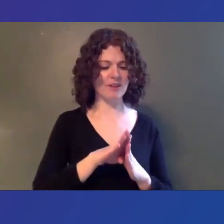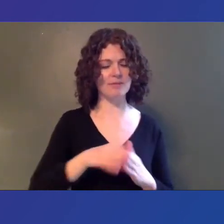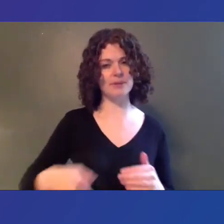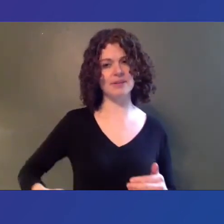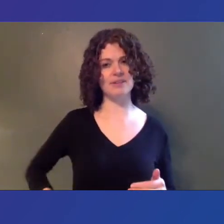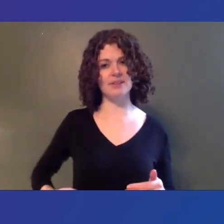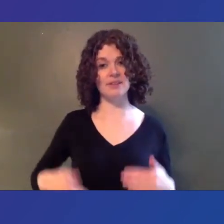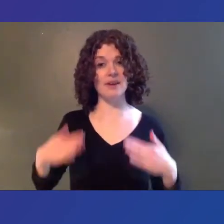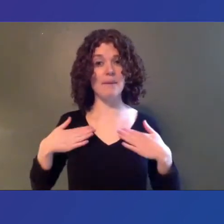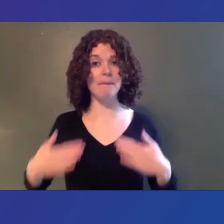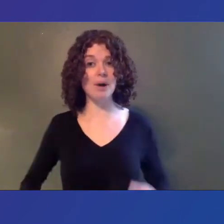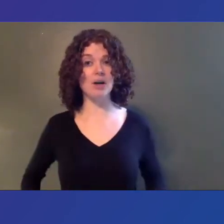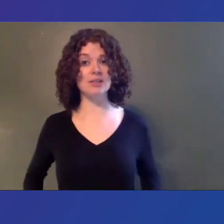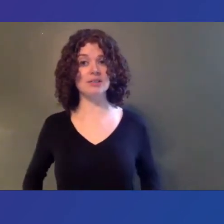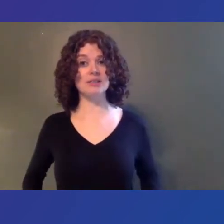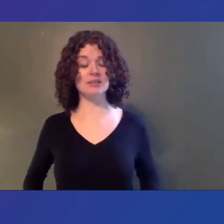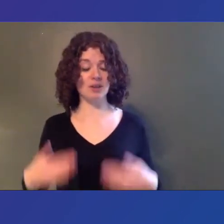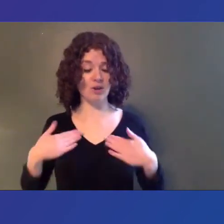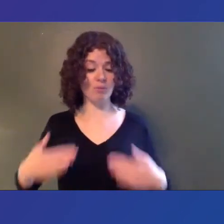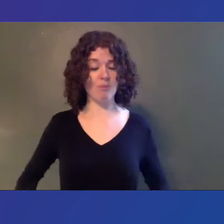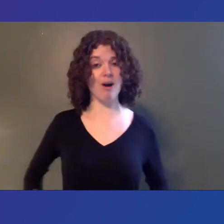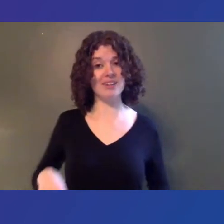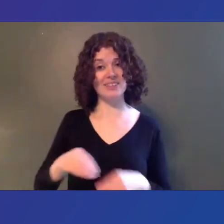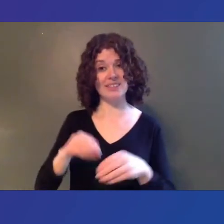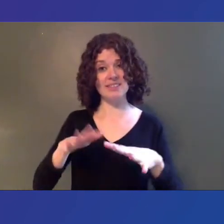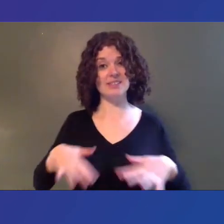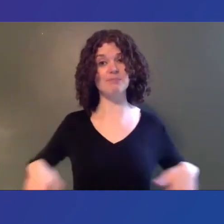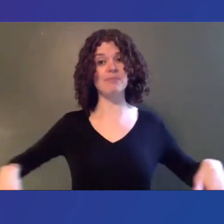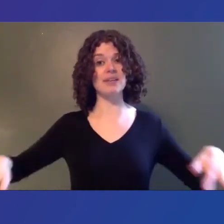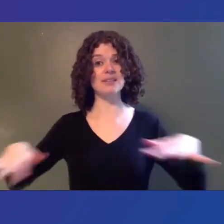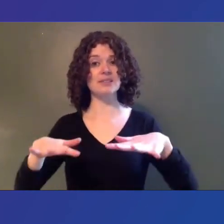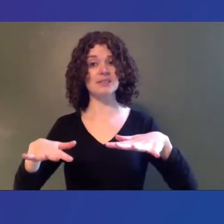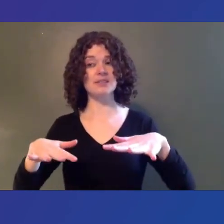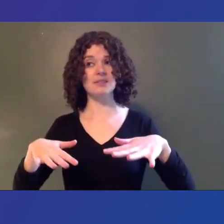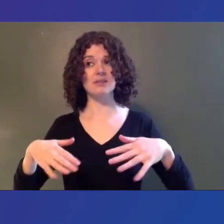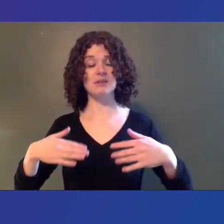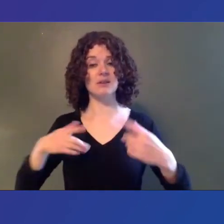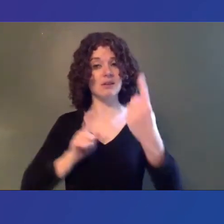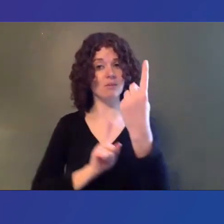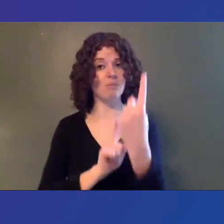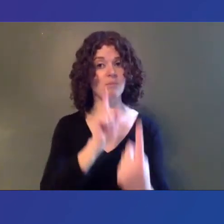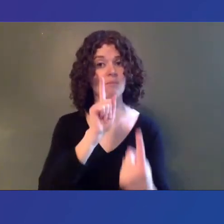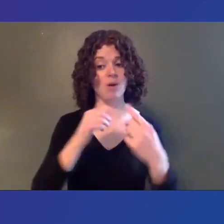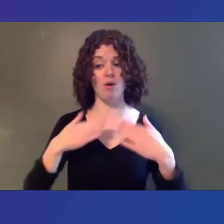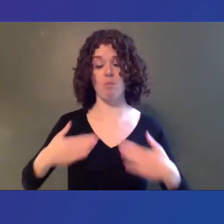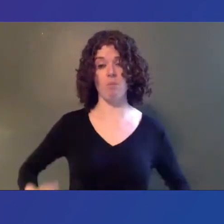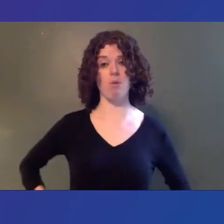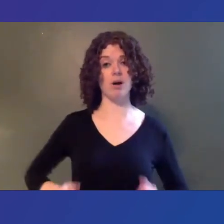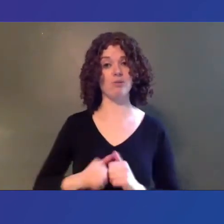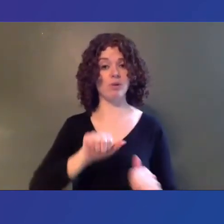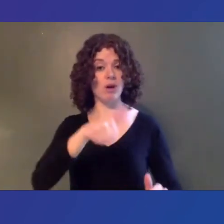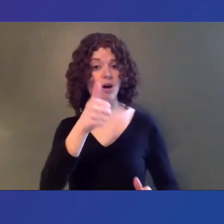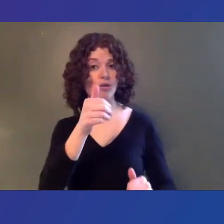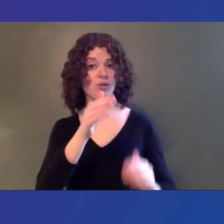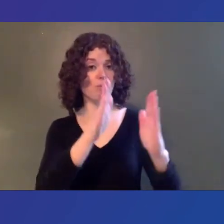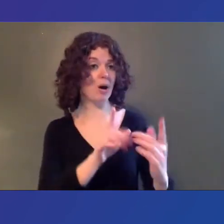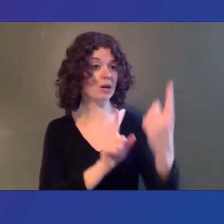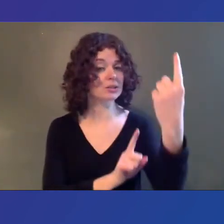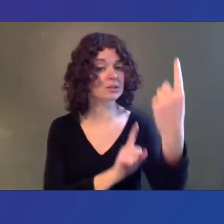bodies in space, their bodies in relation to other people, their bodies in relation to the